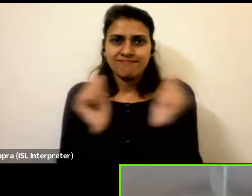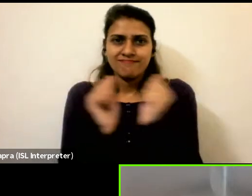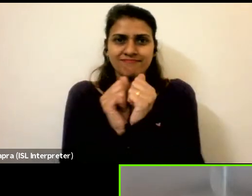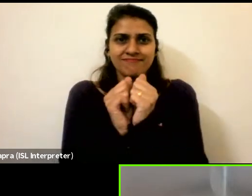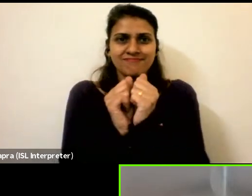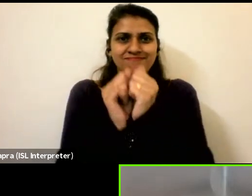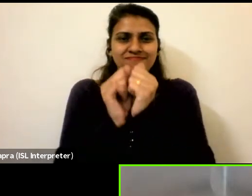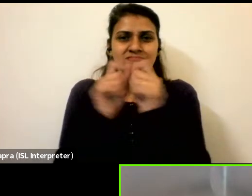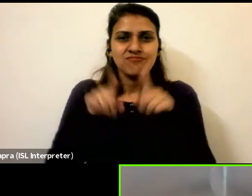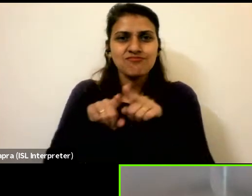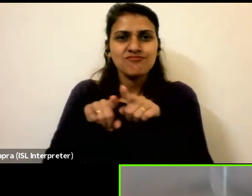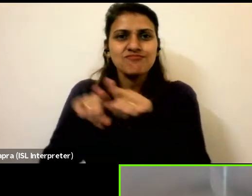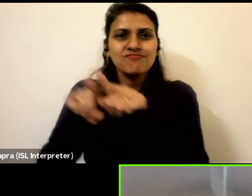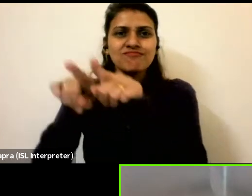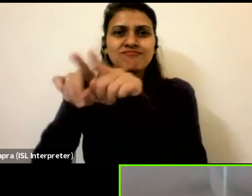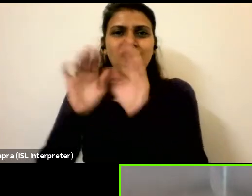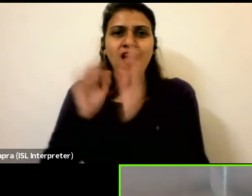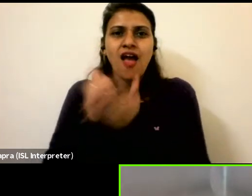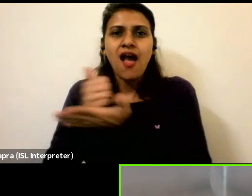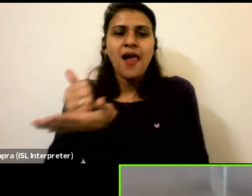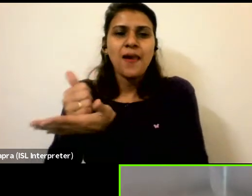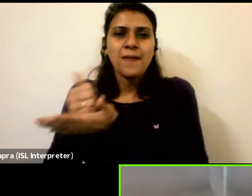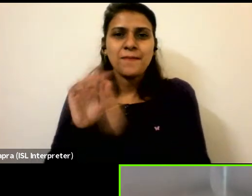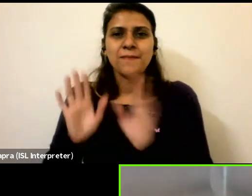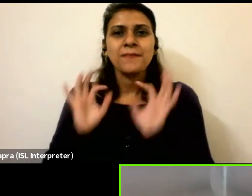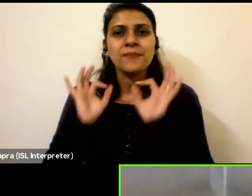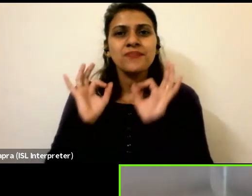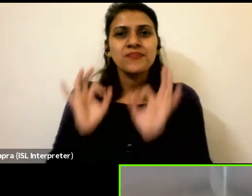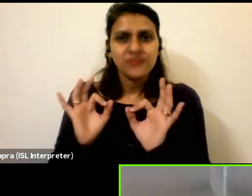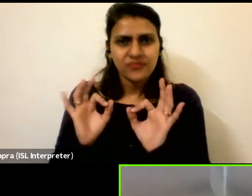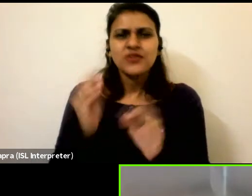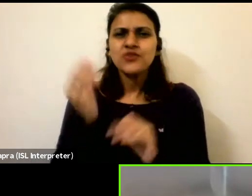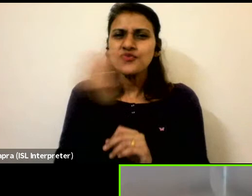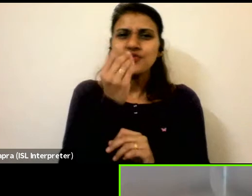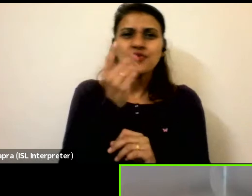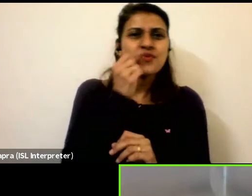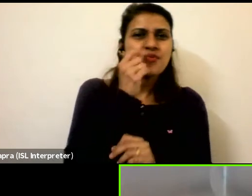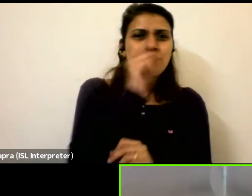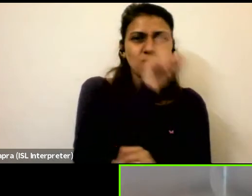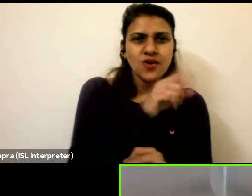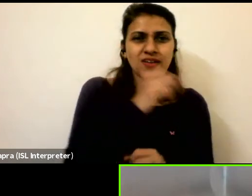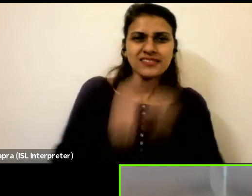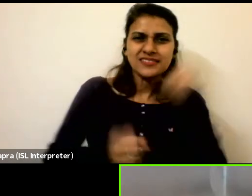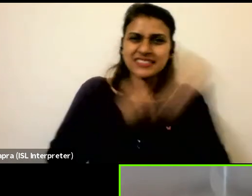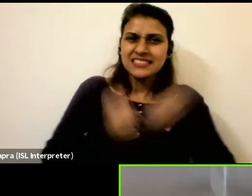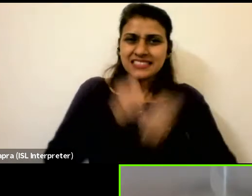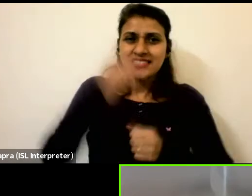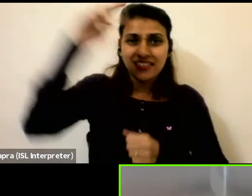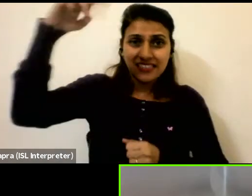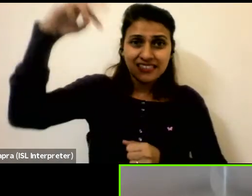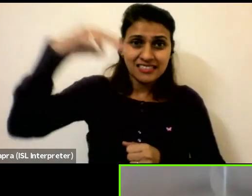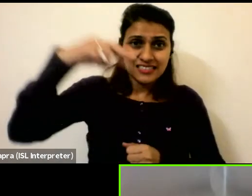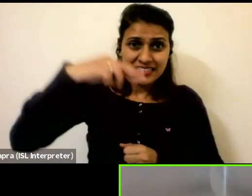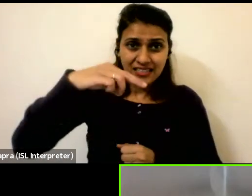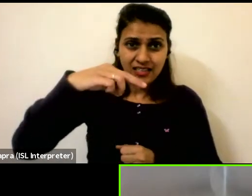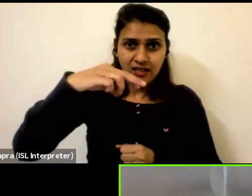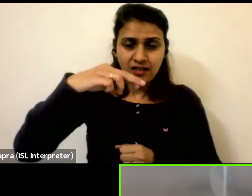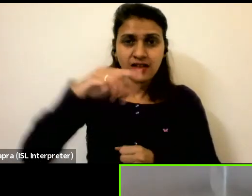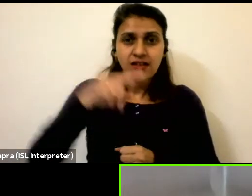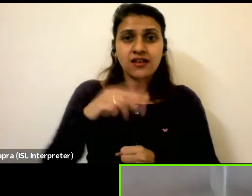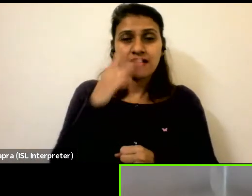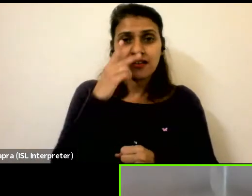Okay. And there were these few boys who were running down. And the moment they came across